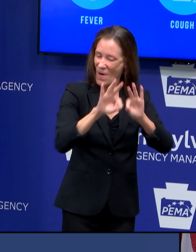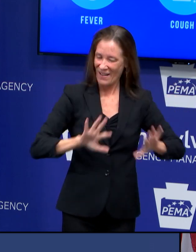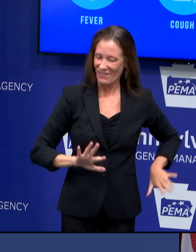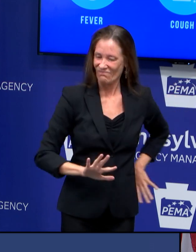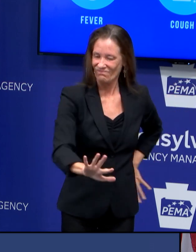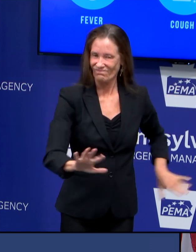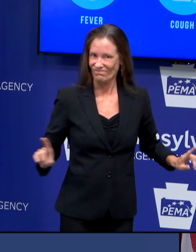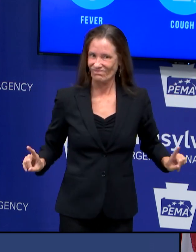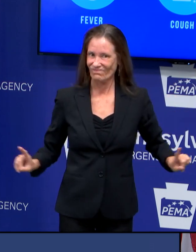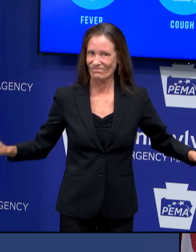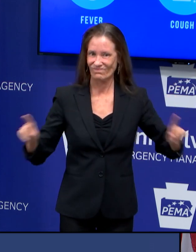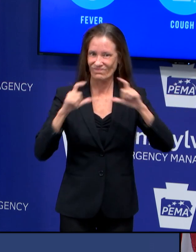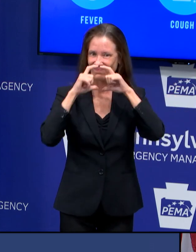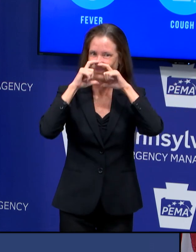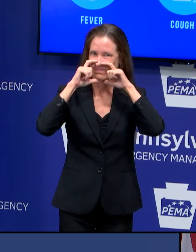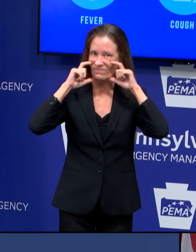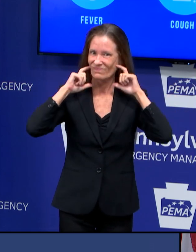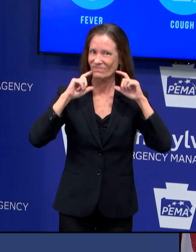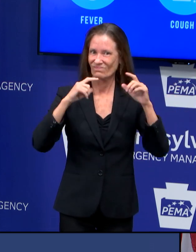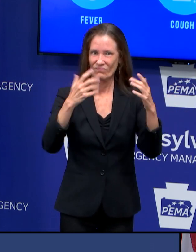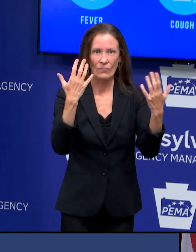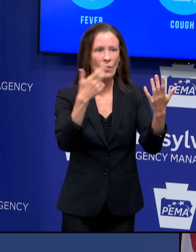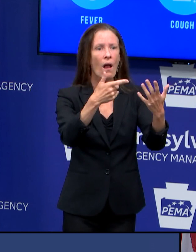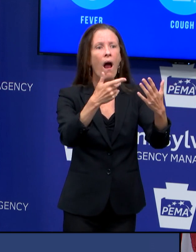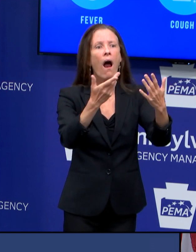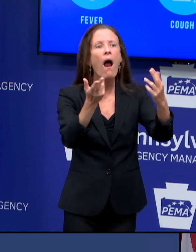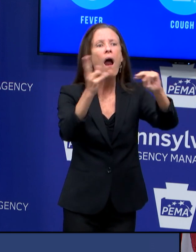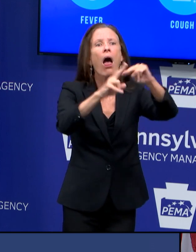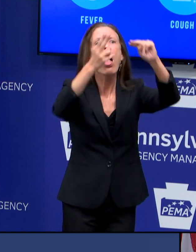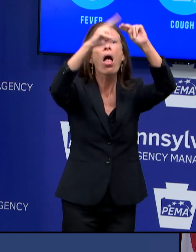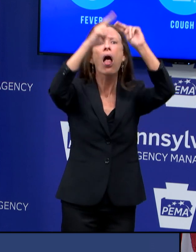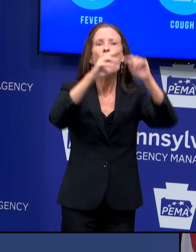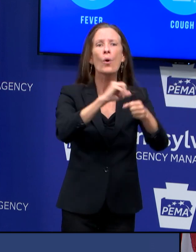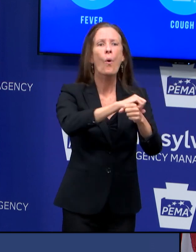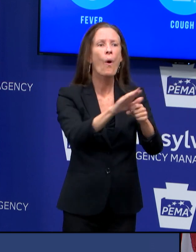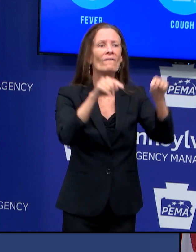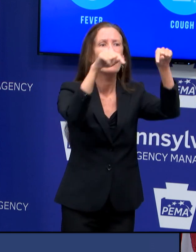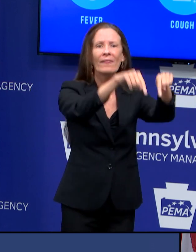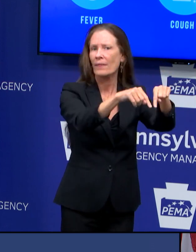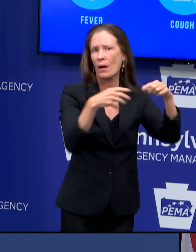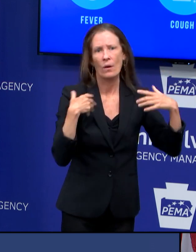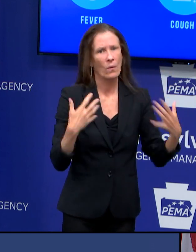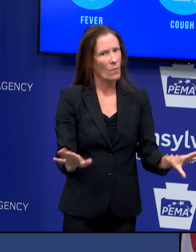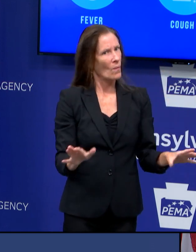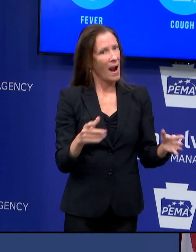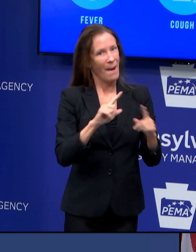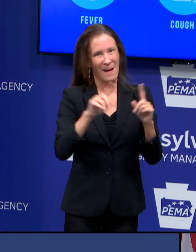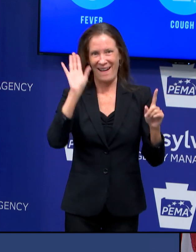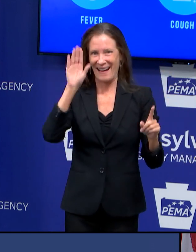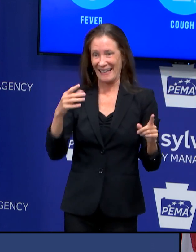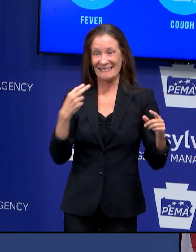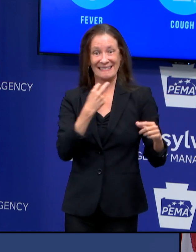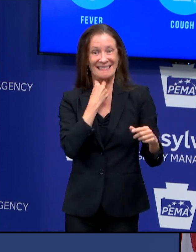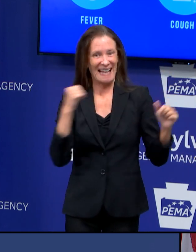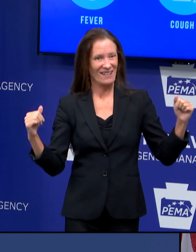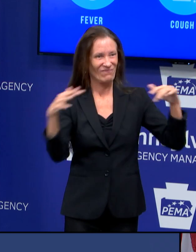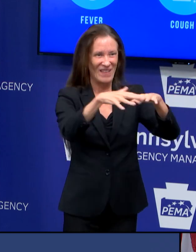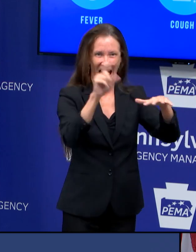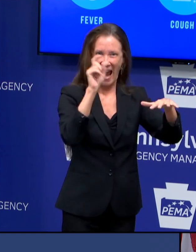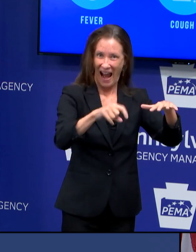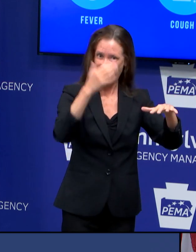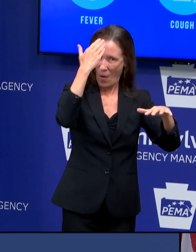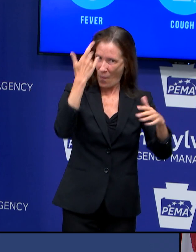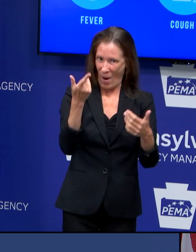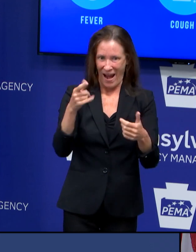harm. It's essential we act now to prepare for severe weather this summer. Pennsylvanians should also be aware of the extreme